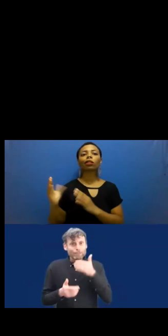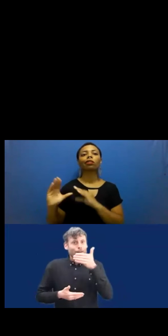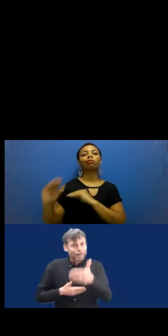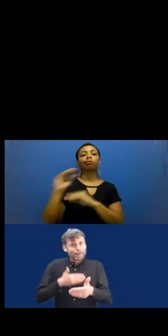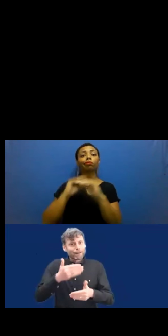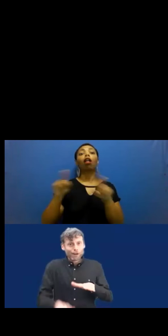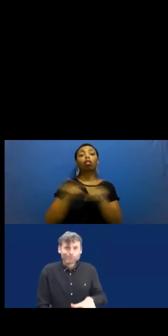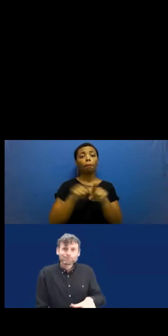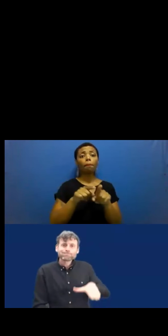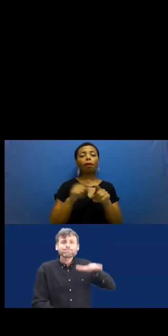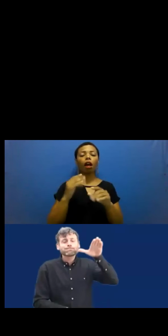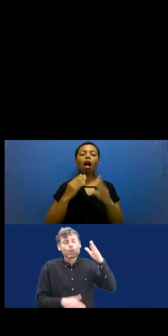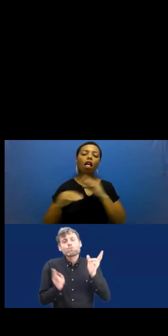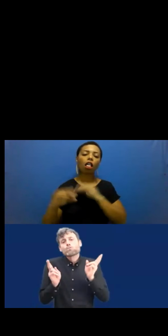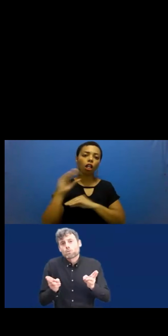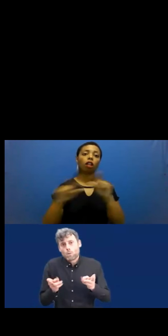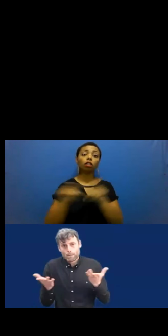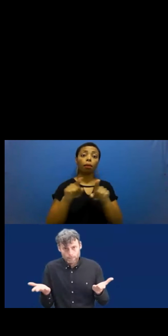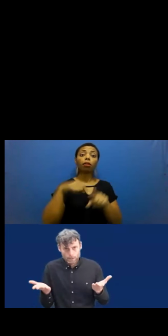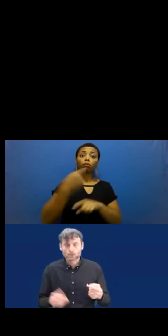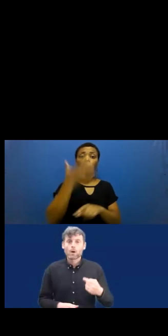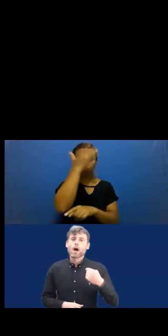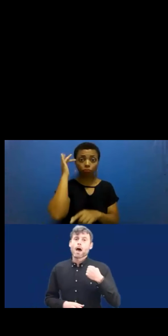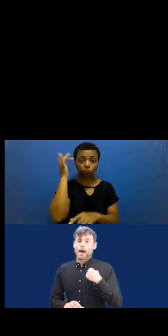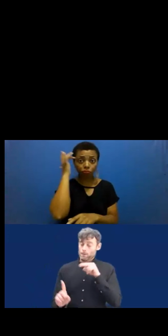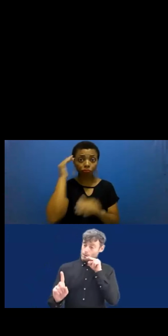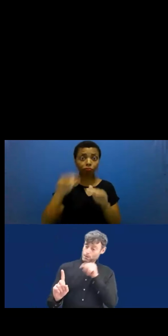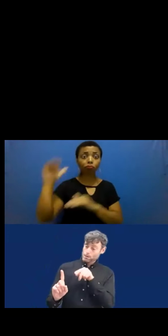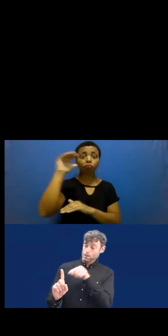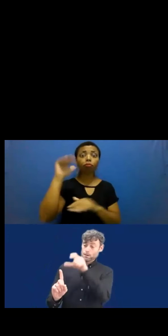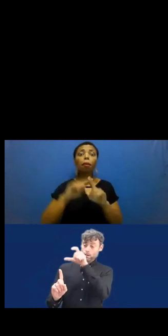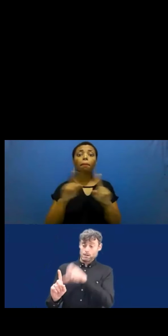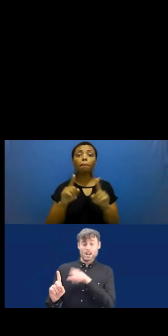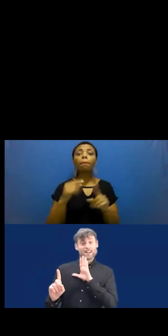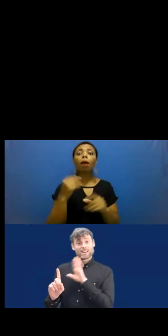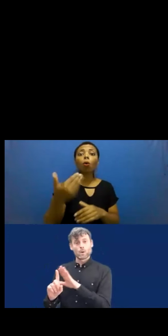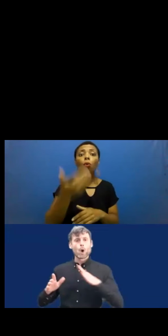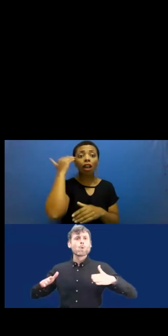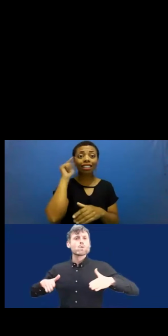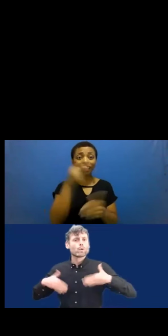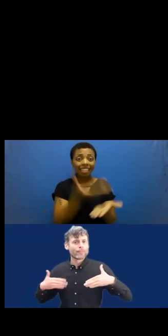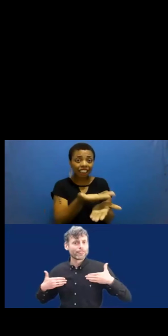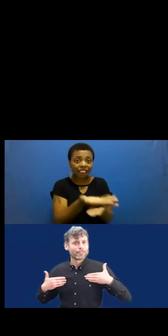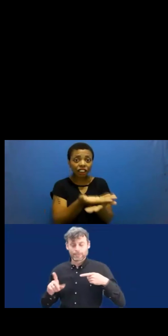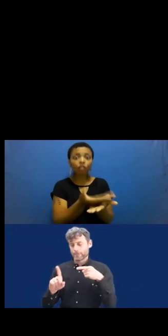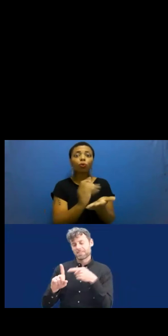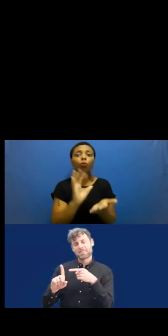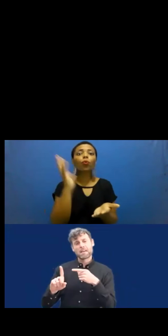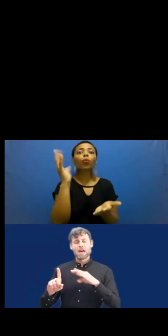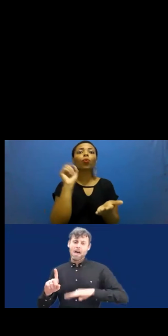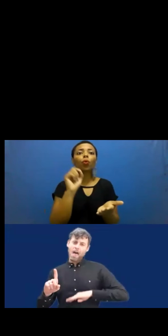it is understandable that this case study focused on a youth age, so it will be about a young man of 22